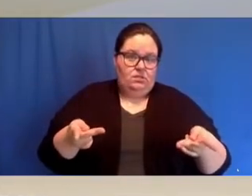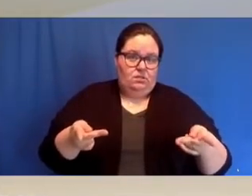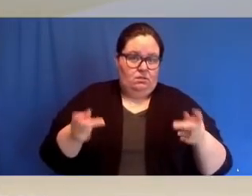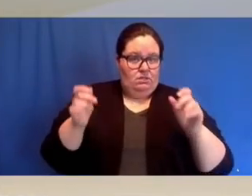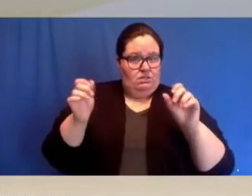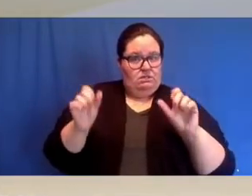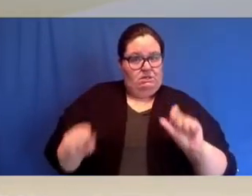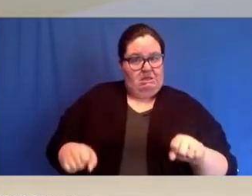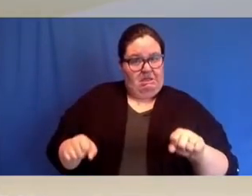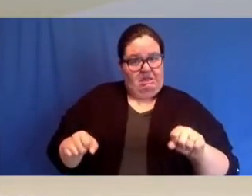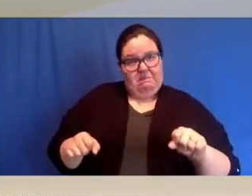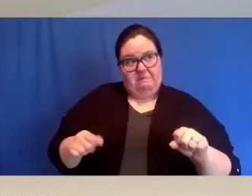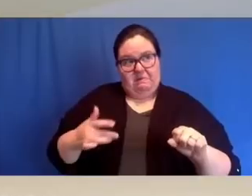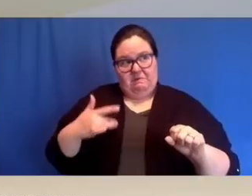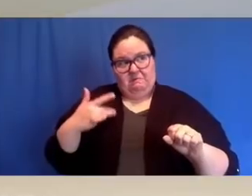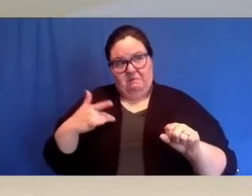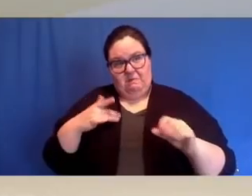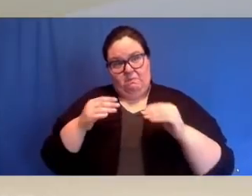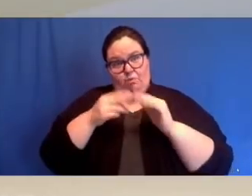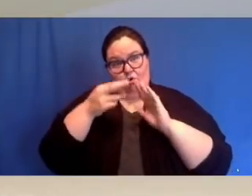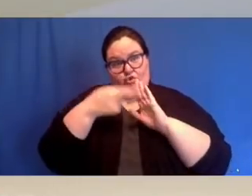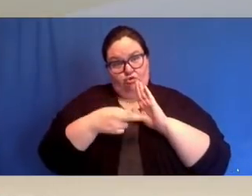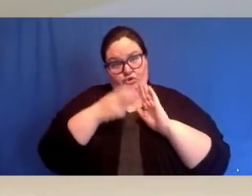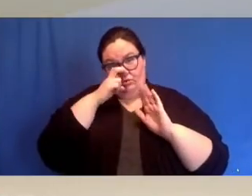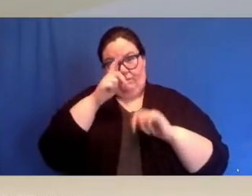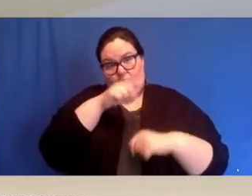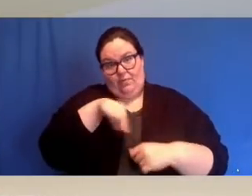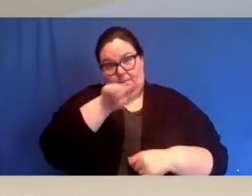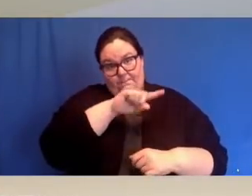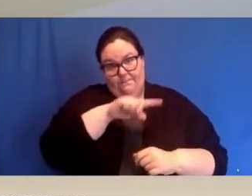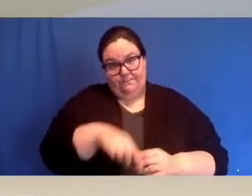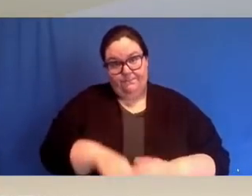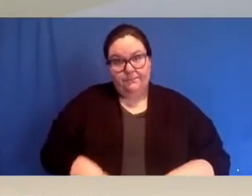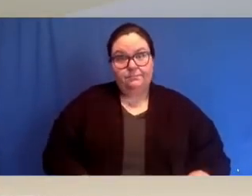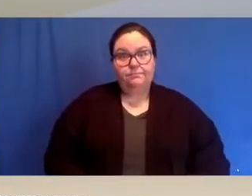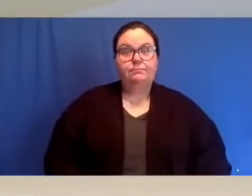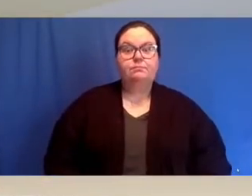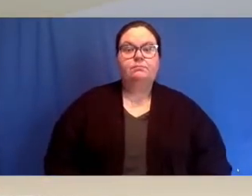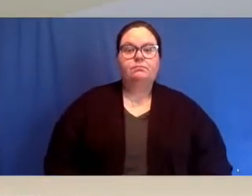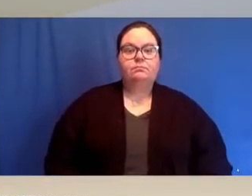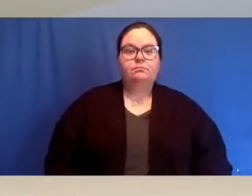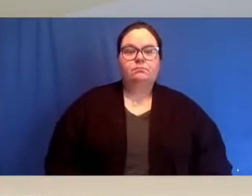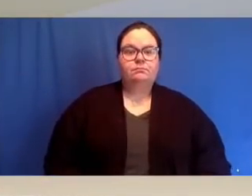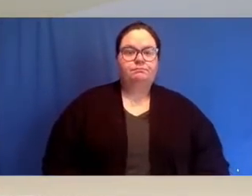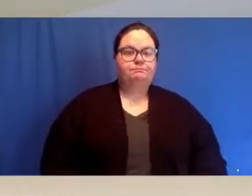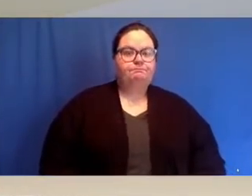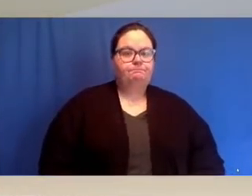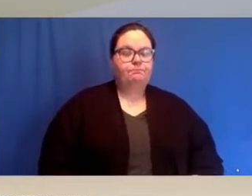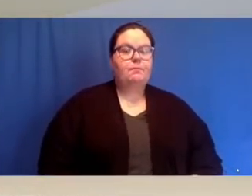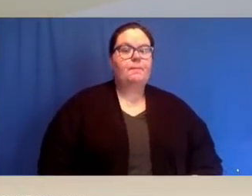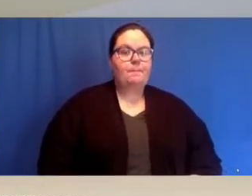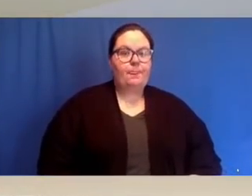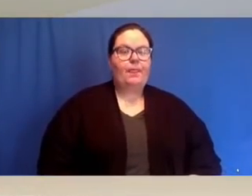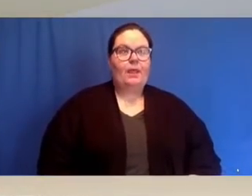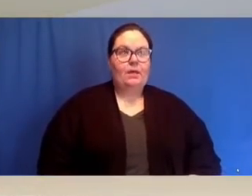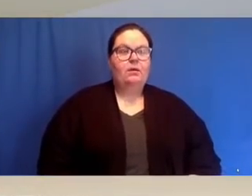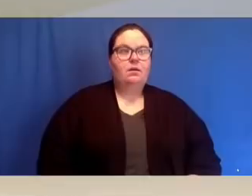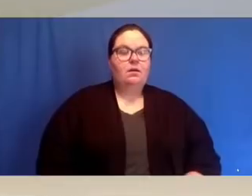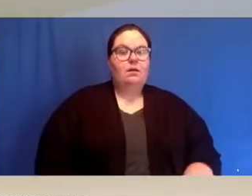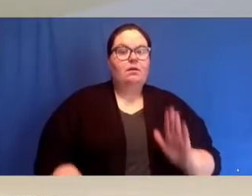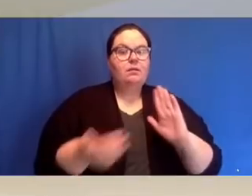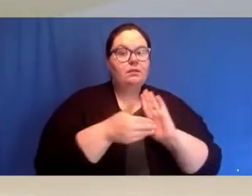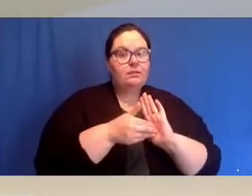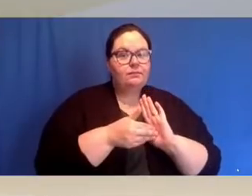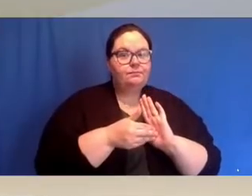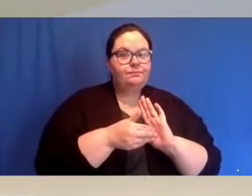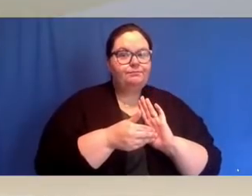anticipate any sort of further measures for those types of places? Well, I mean, I think, again, it's sort of back to the